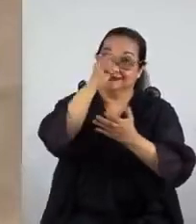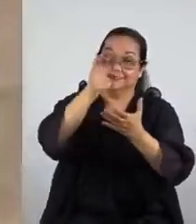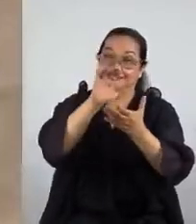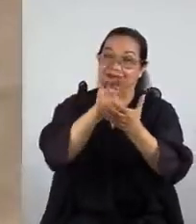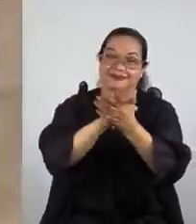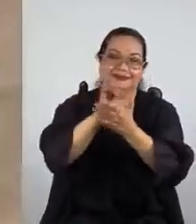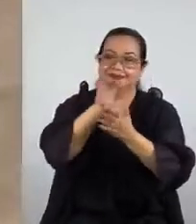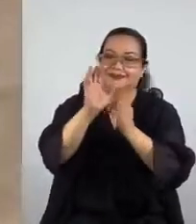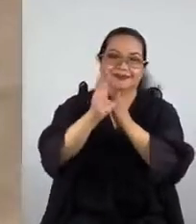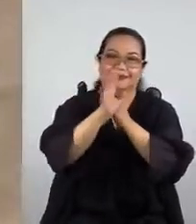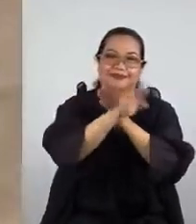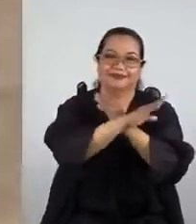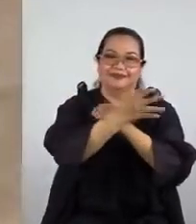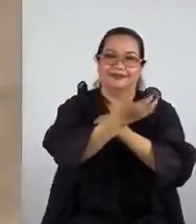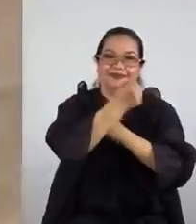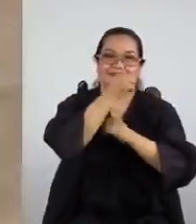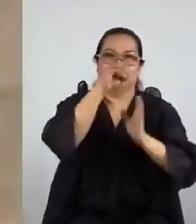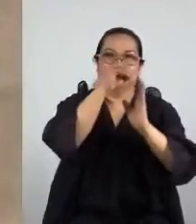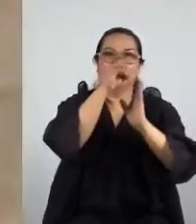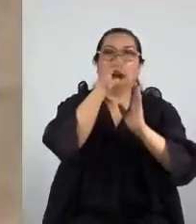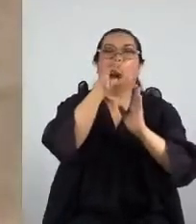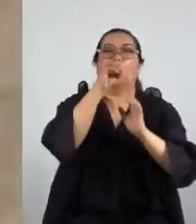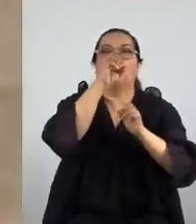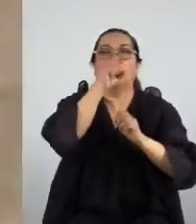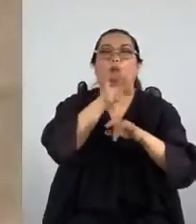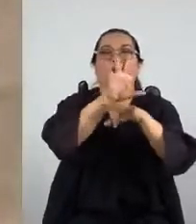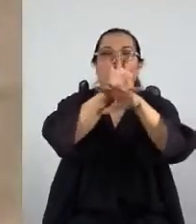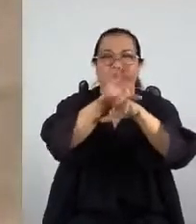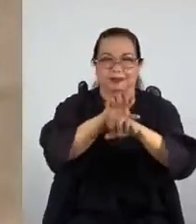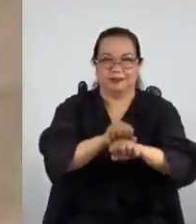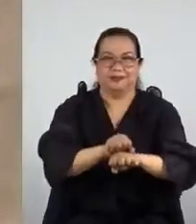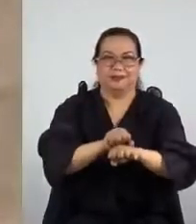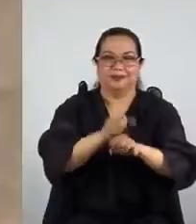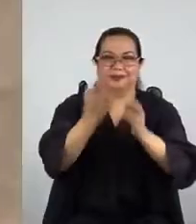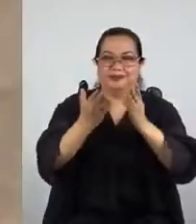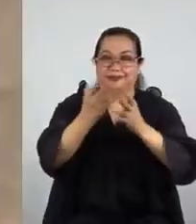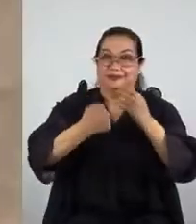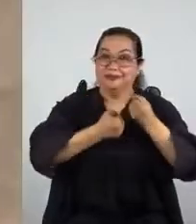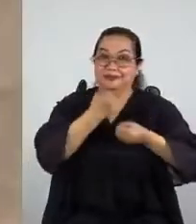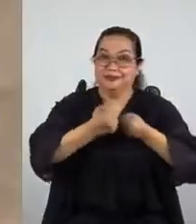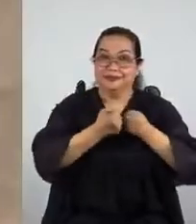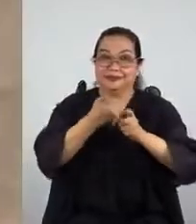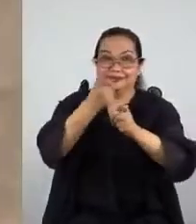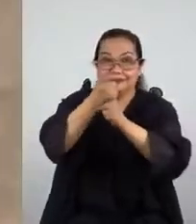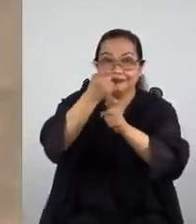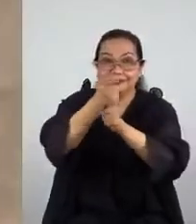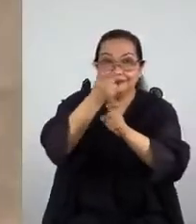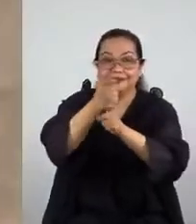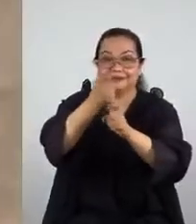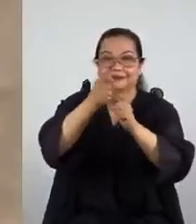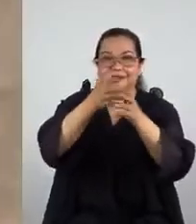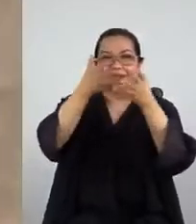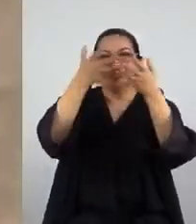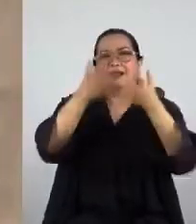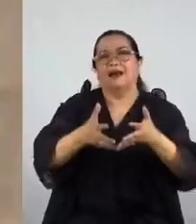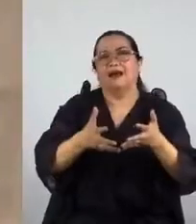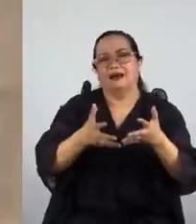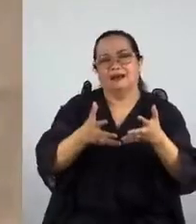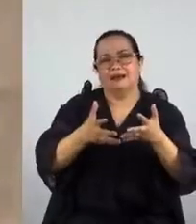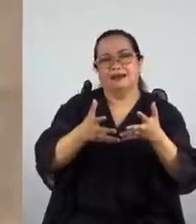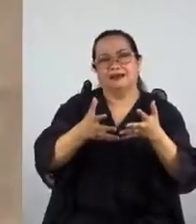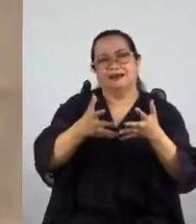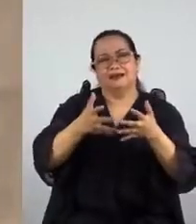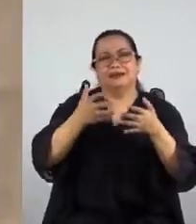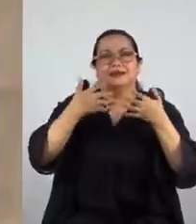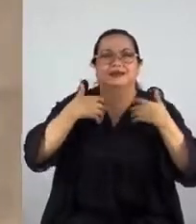to go back to their old tradition. Or perhaps the threat of suffering persecution may also be weighing down on them.